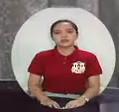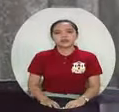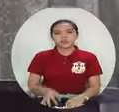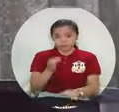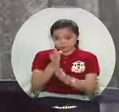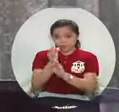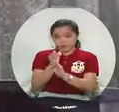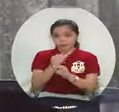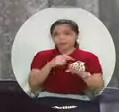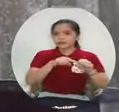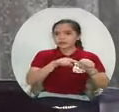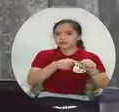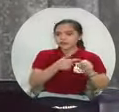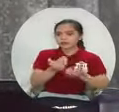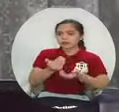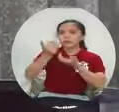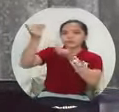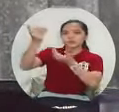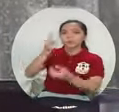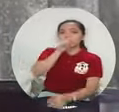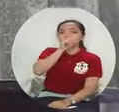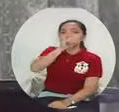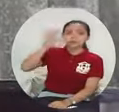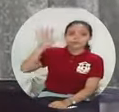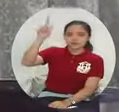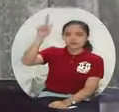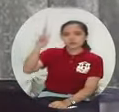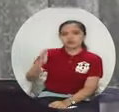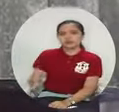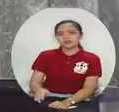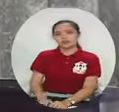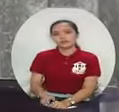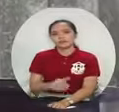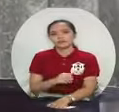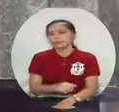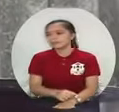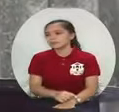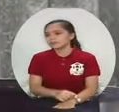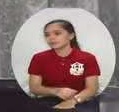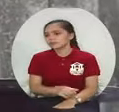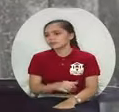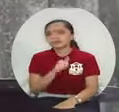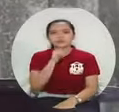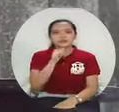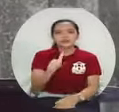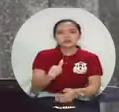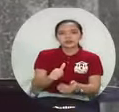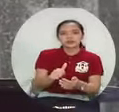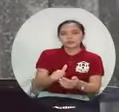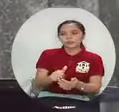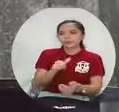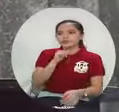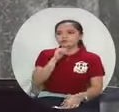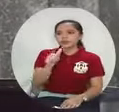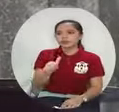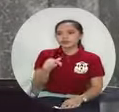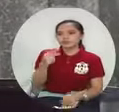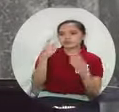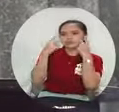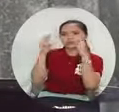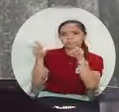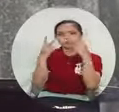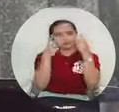faithful? Start with commitment. You cannot trust and you cannot count on people to be faithful.